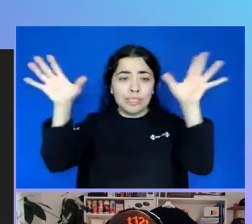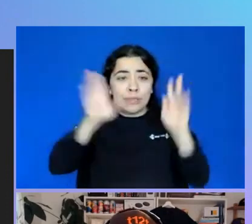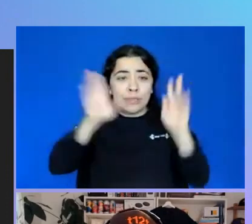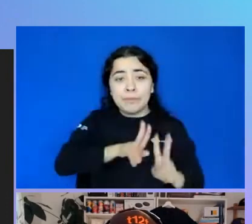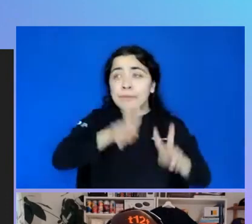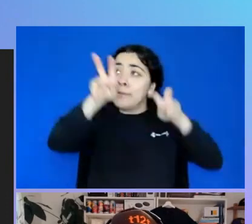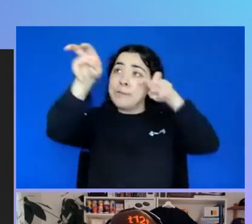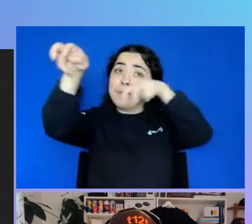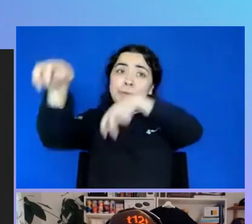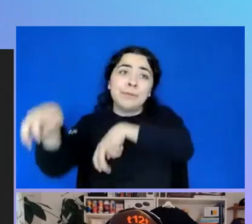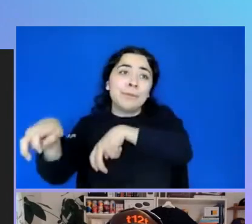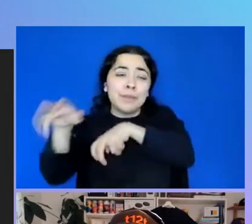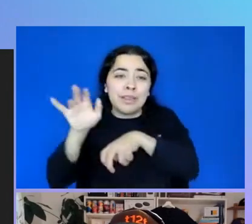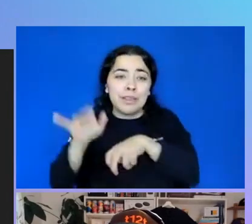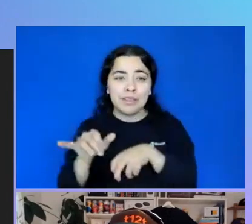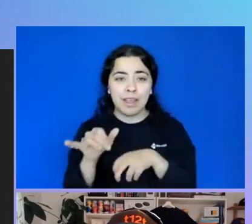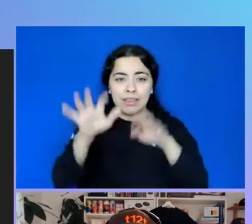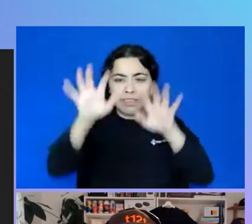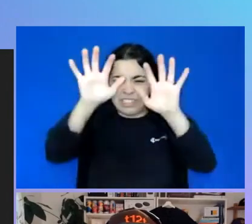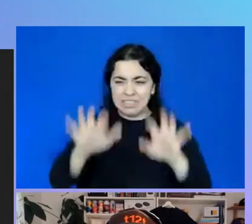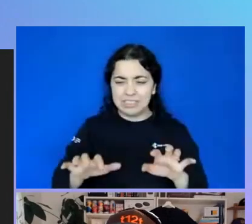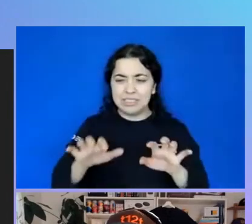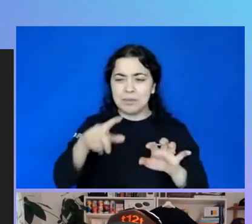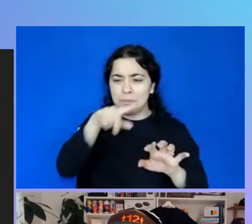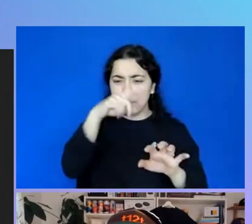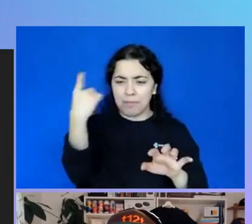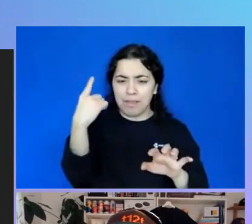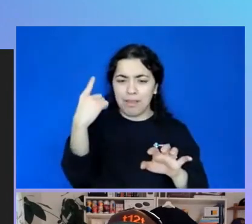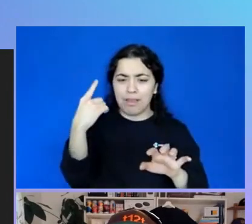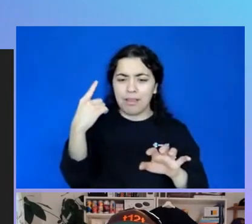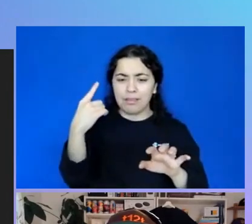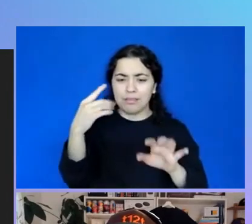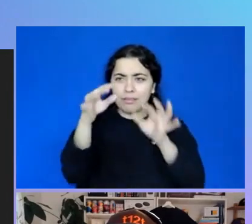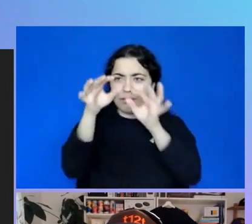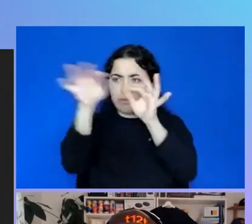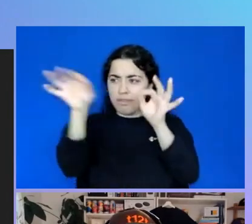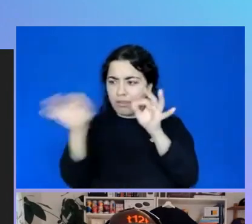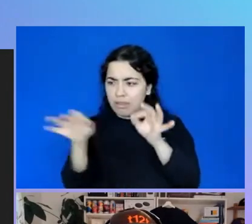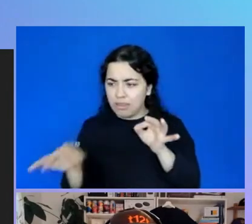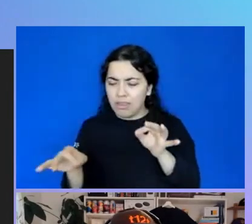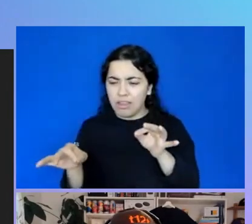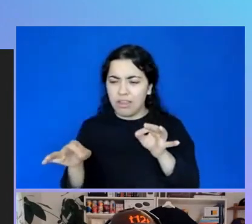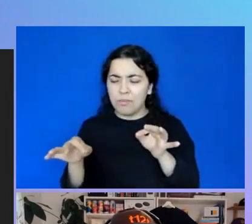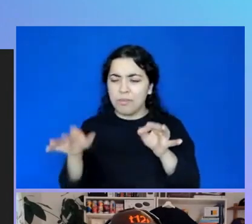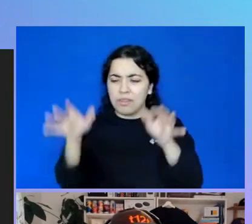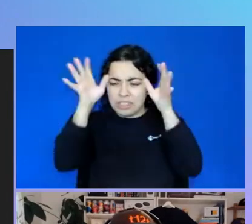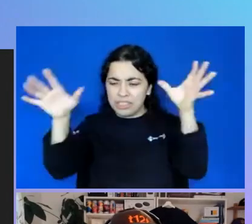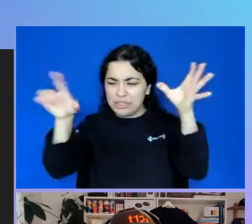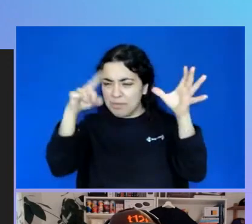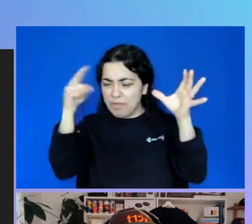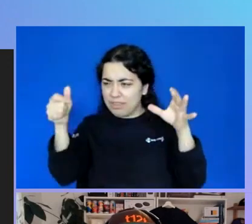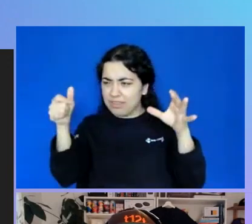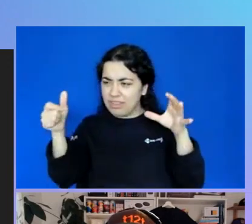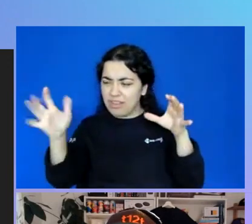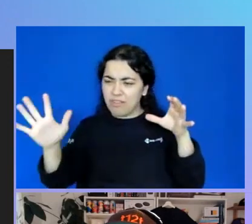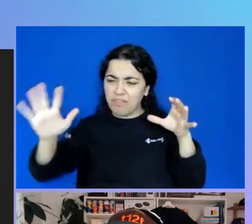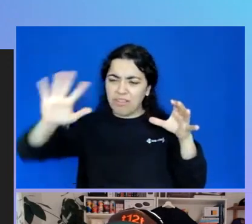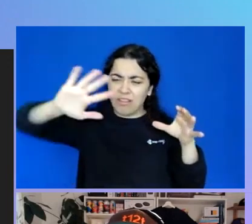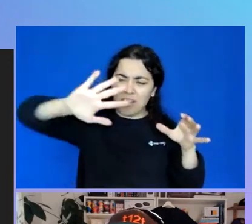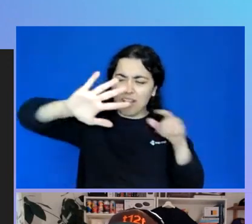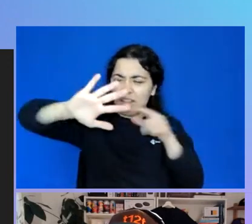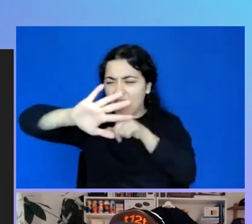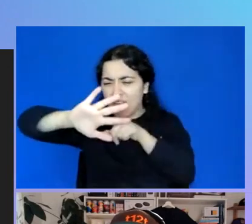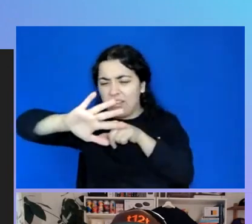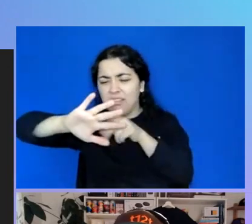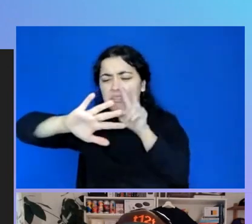text, black text and black deers overlaying. And it's just totally unreadable. I'm not sure who thought